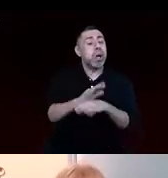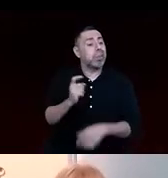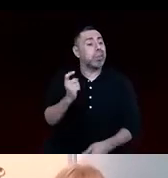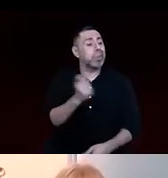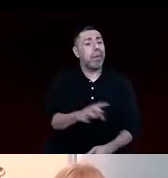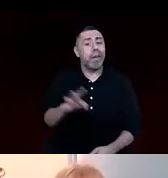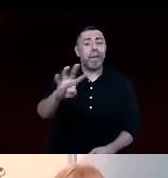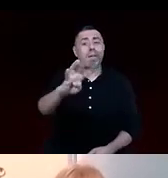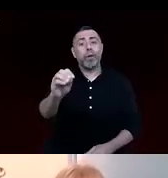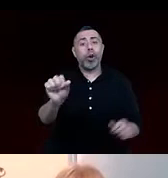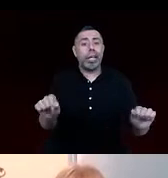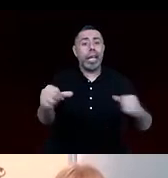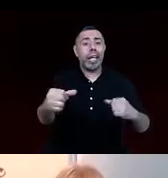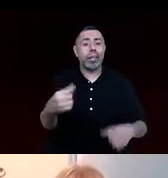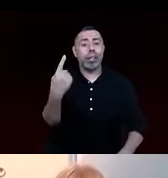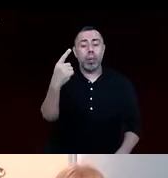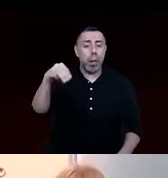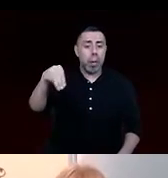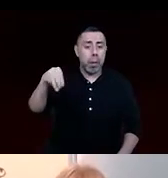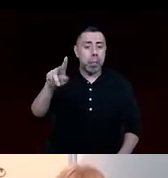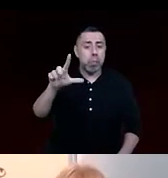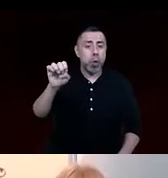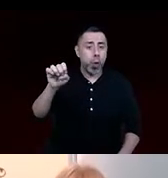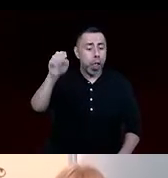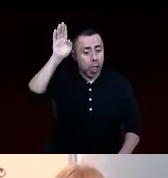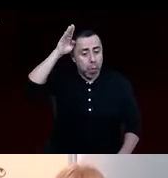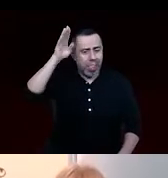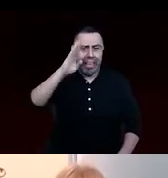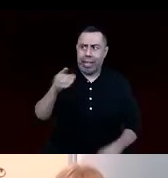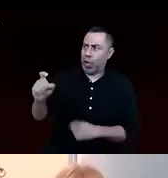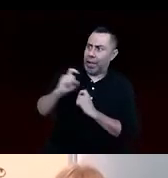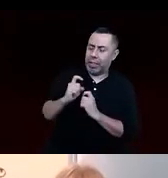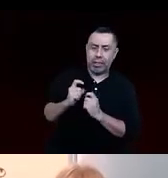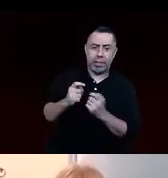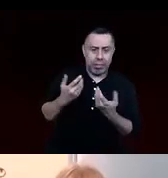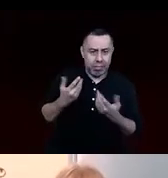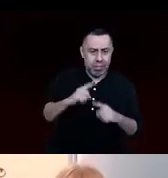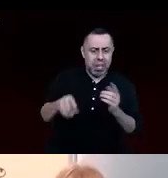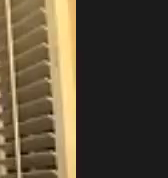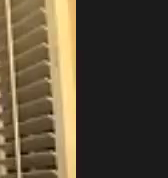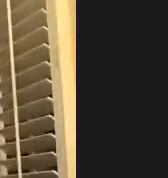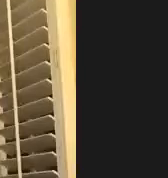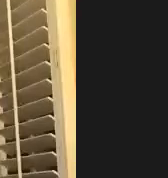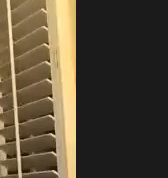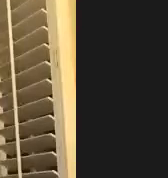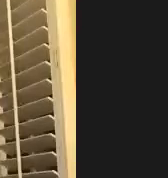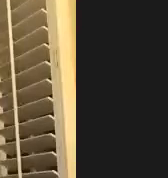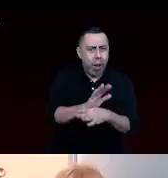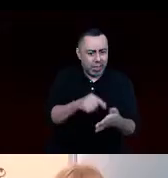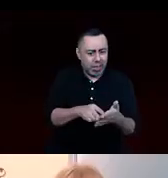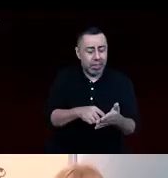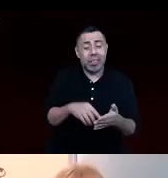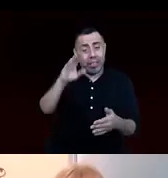That was promised, as so many other treaties that the government